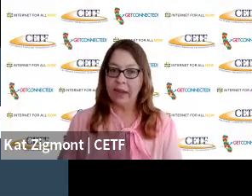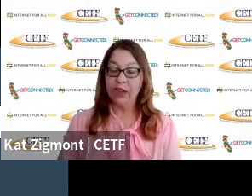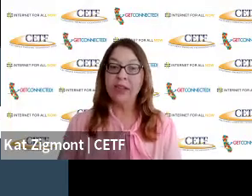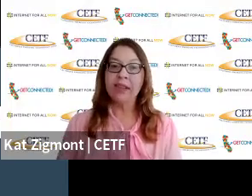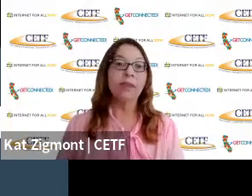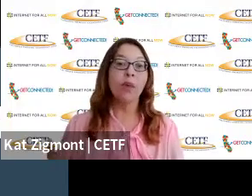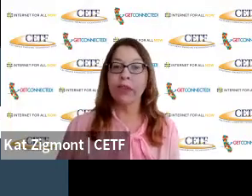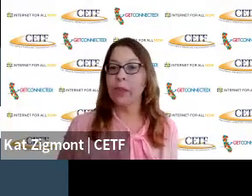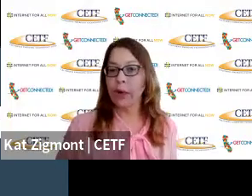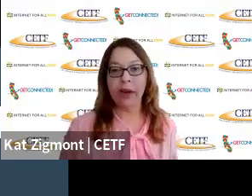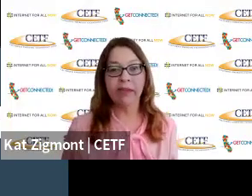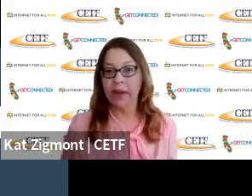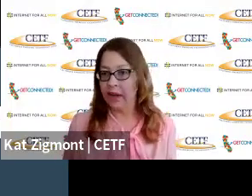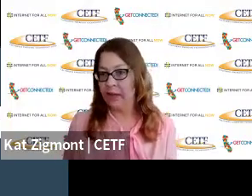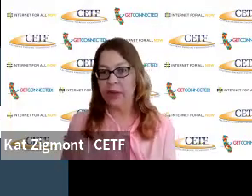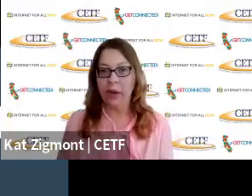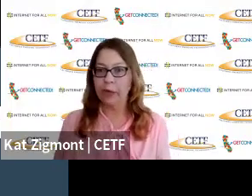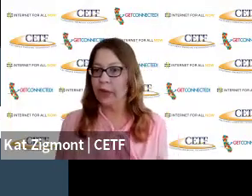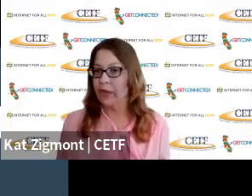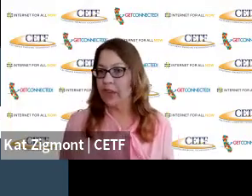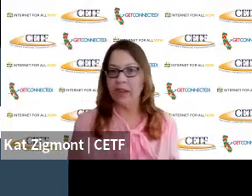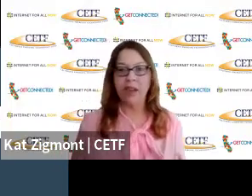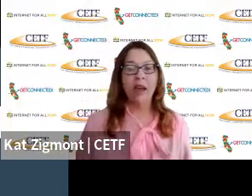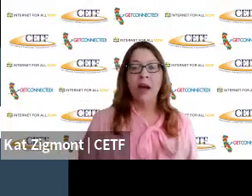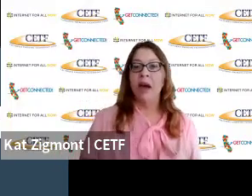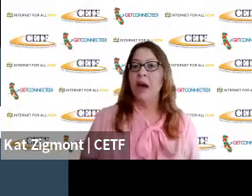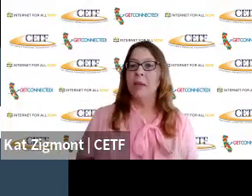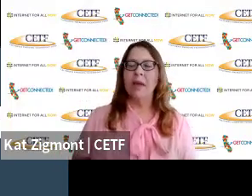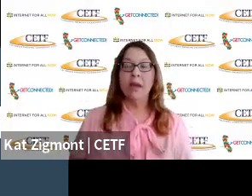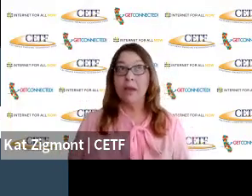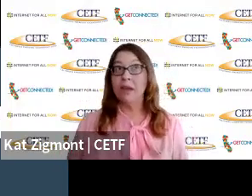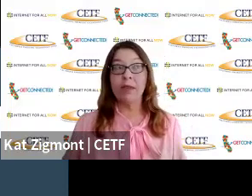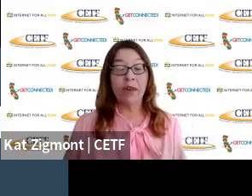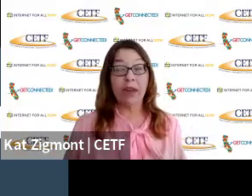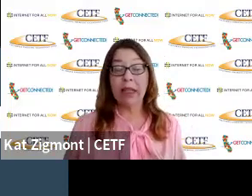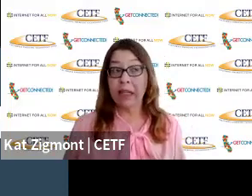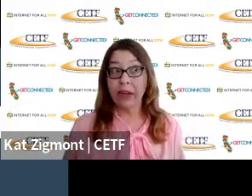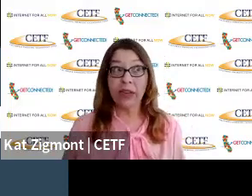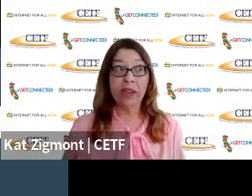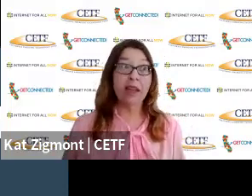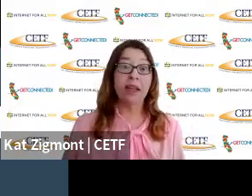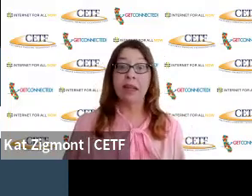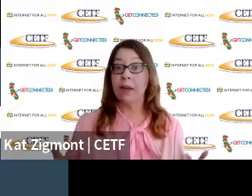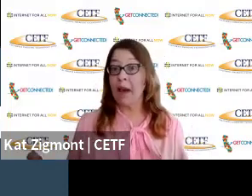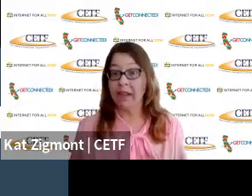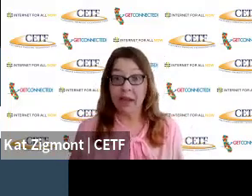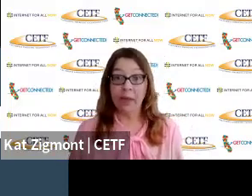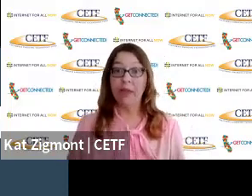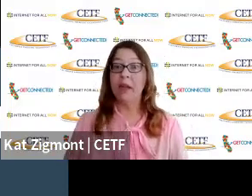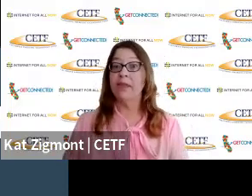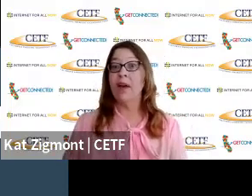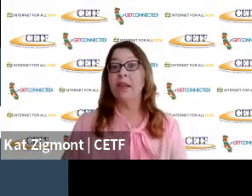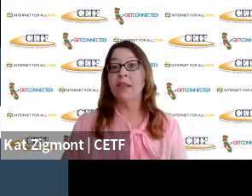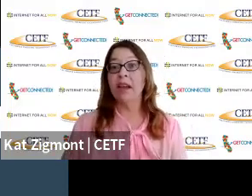organizations need more support and funding for adoption services. It's been very clear that they need